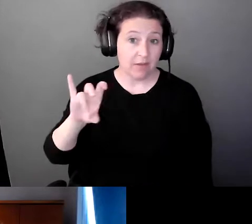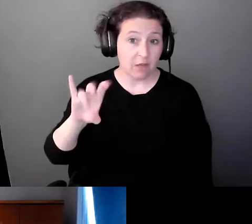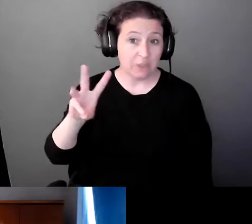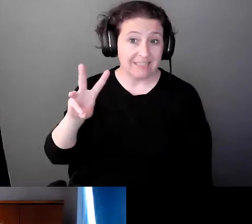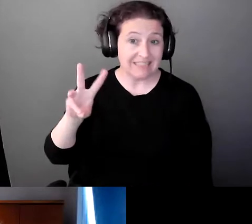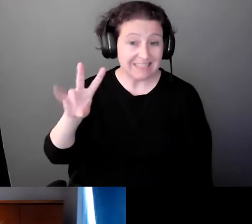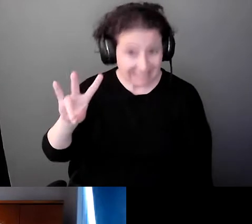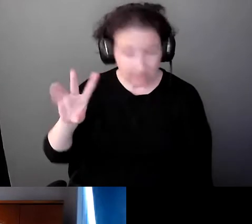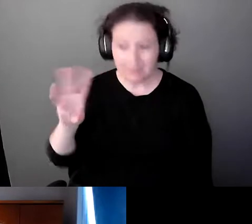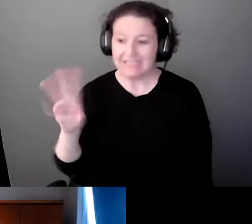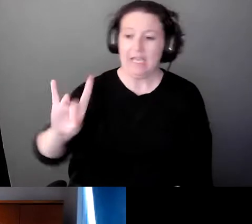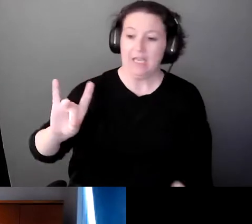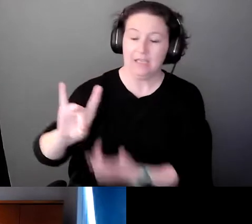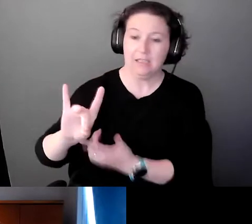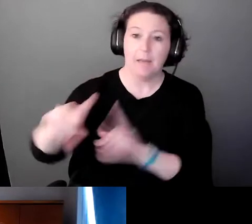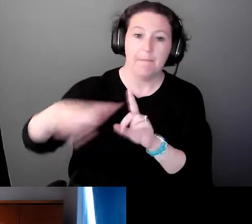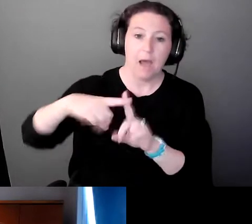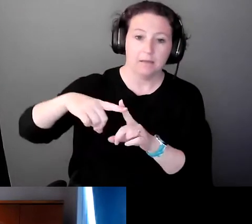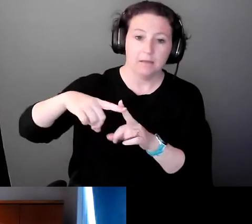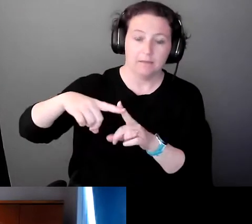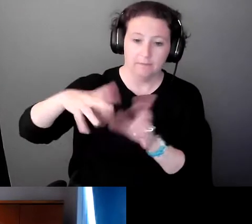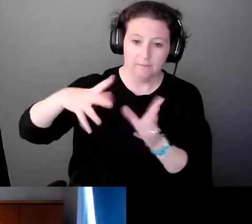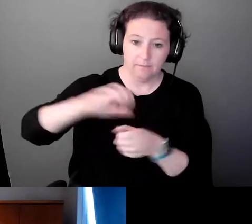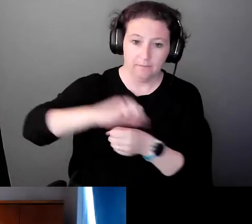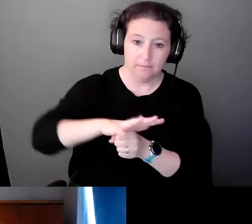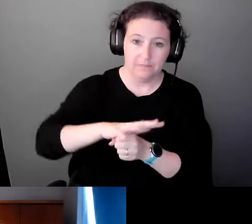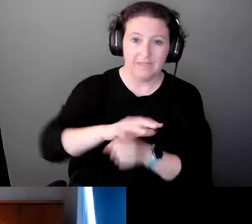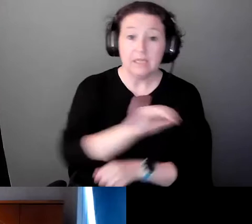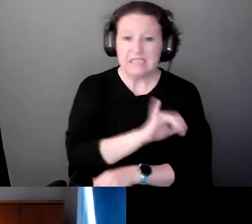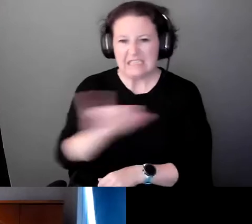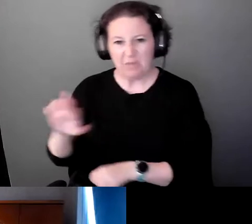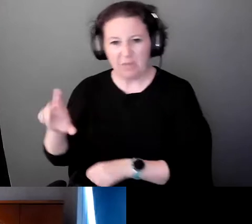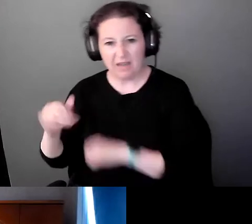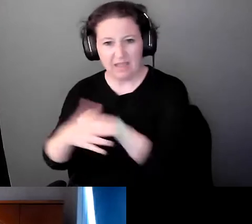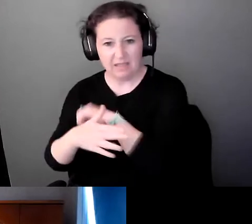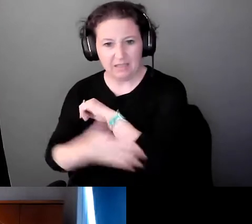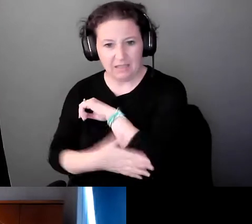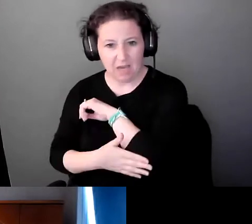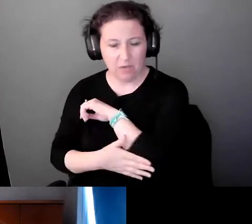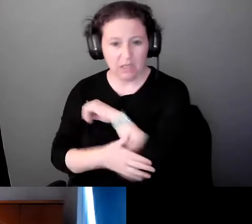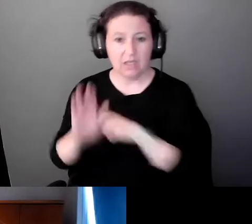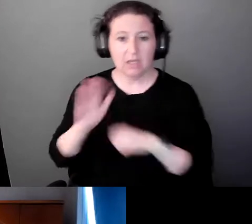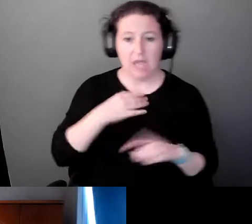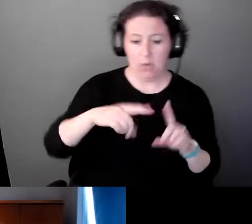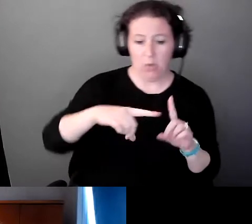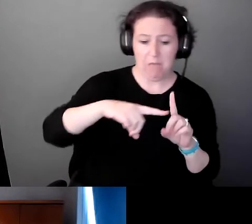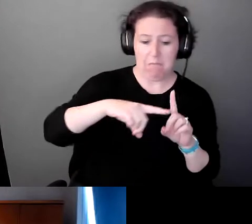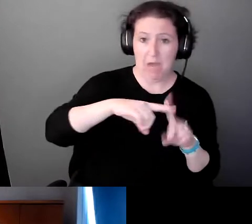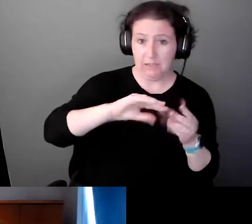21,768 positive tests, and similar to Rock Island County, our positivity rate for the last 7 days